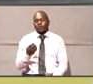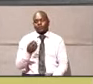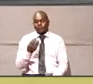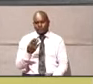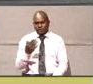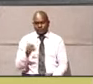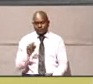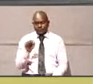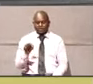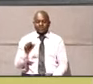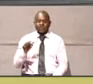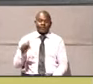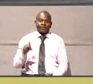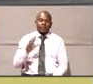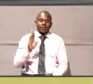245.7 million.